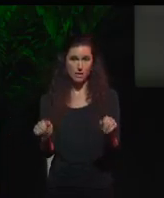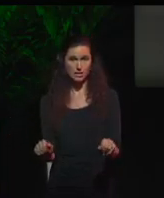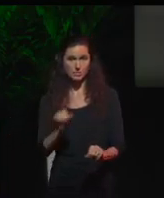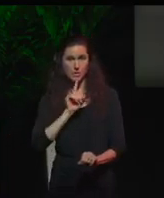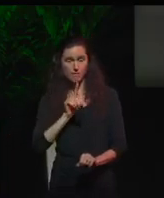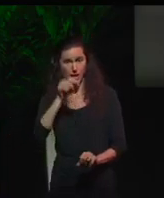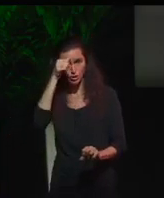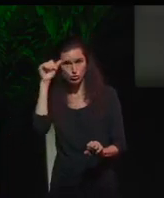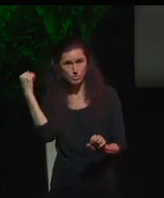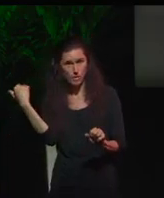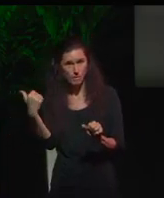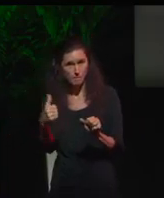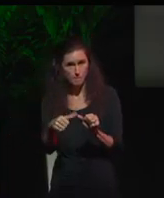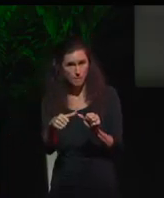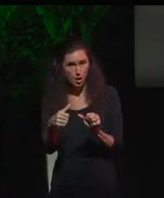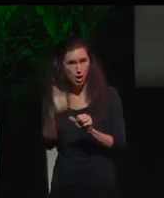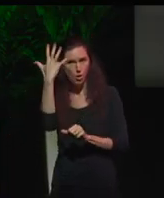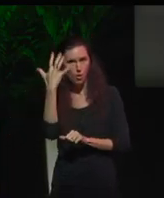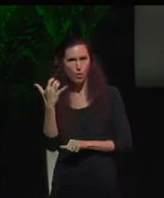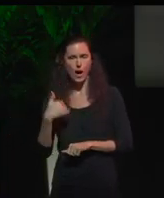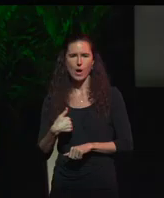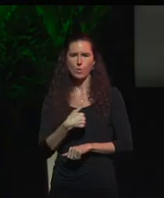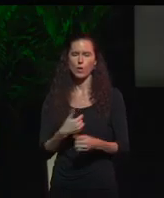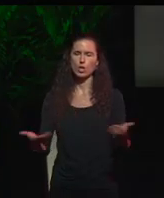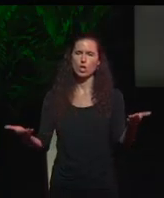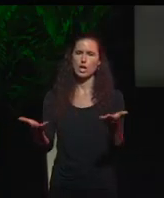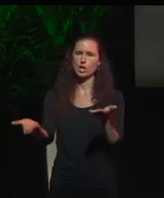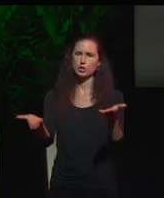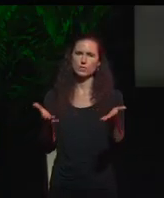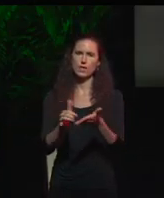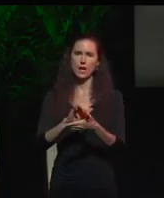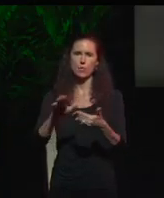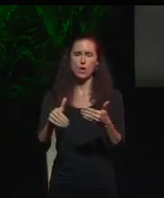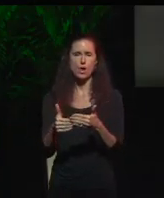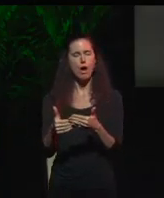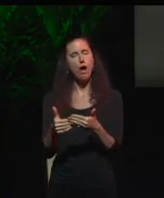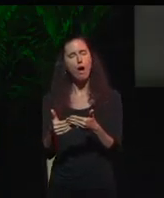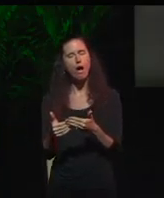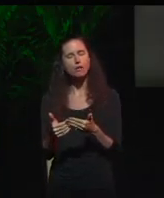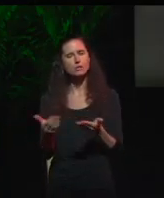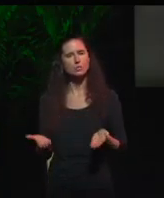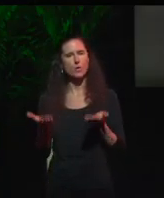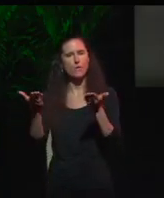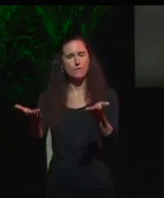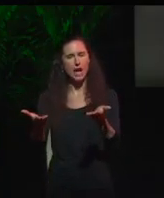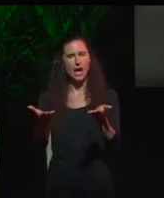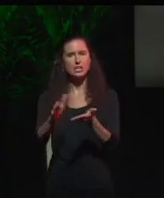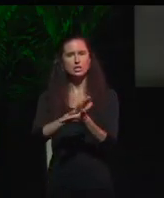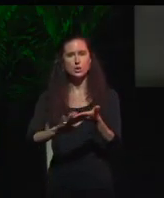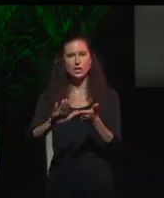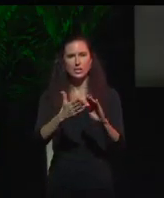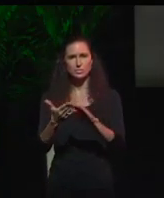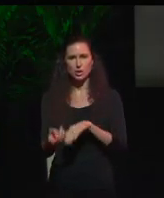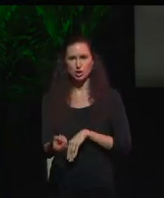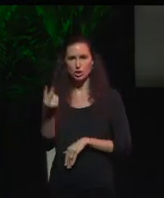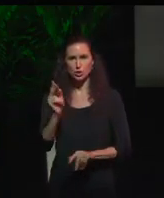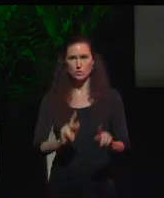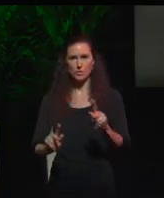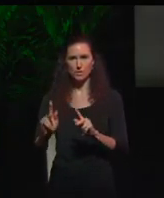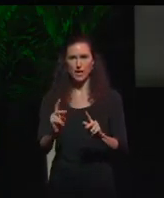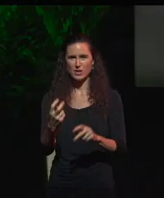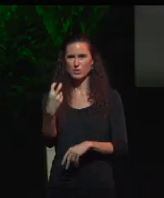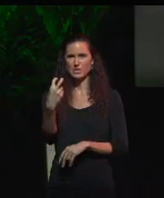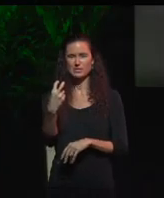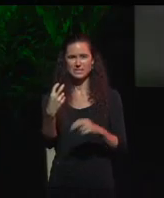In fact, to remember why we're here and the service that we all serve to the college and community, there are only two people sitting in the entire